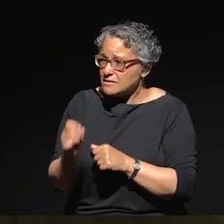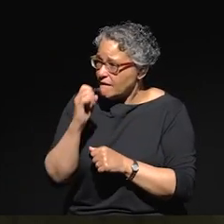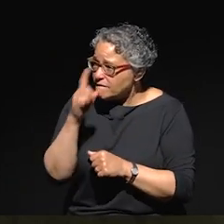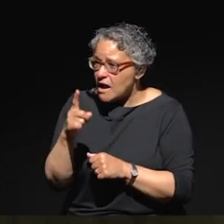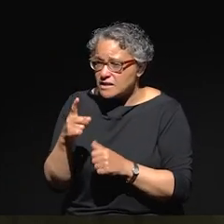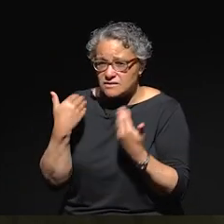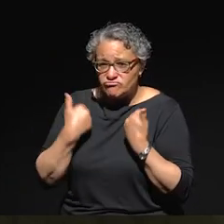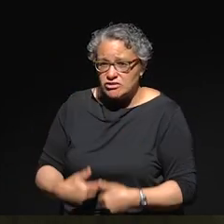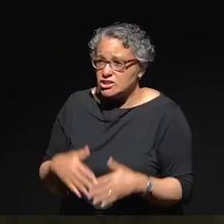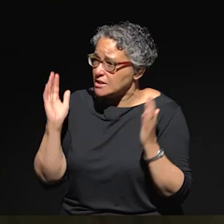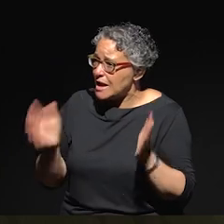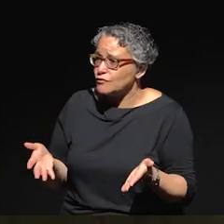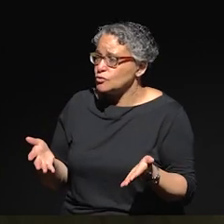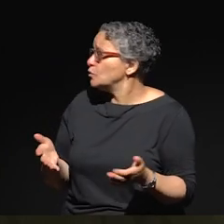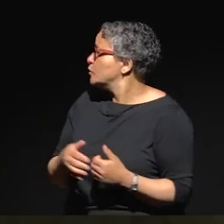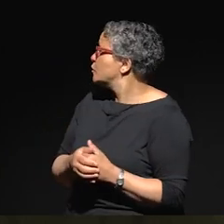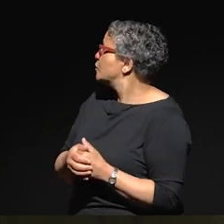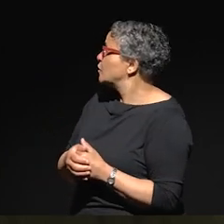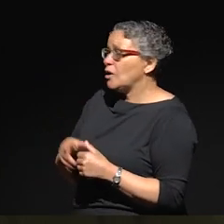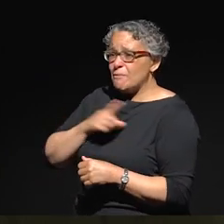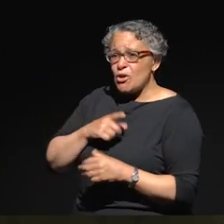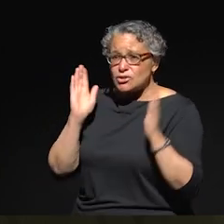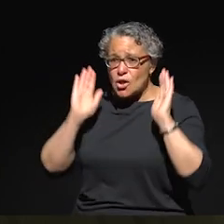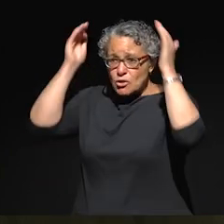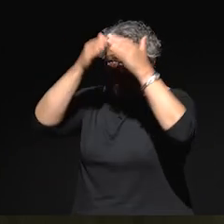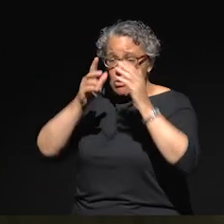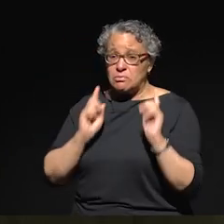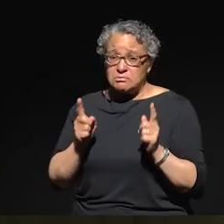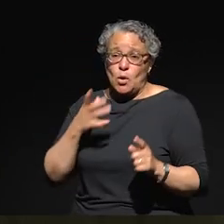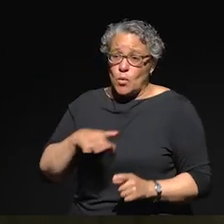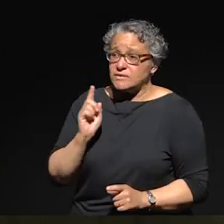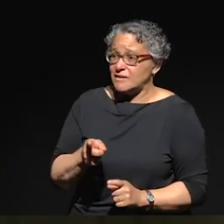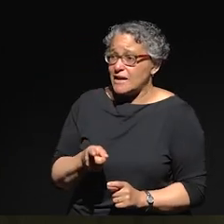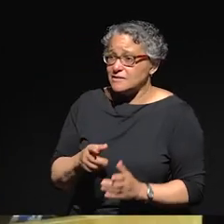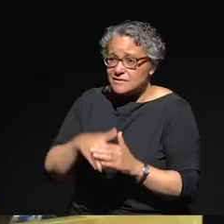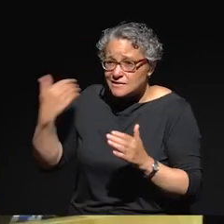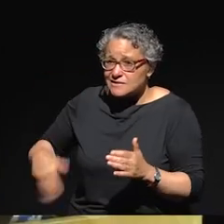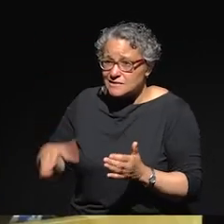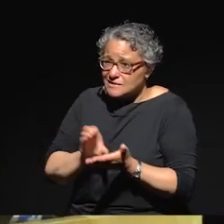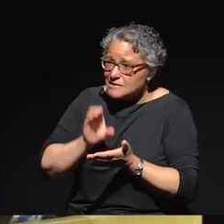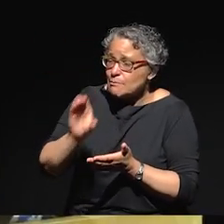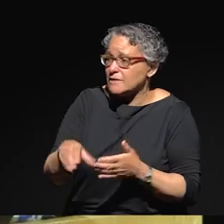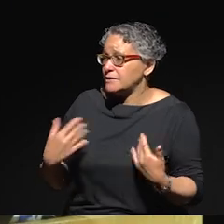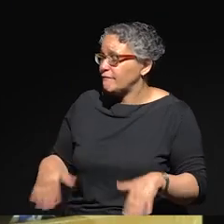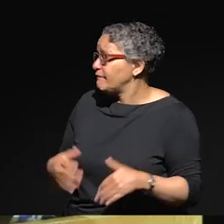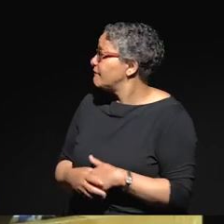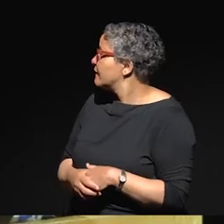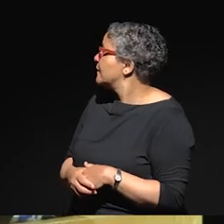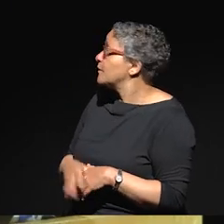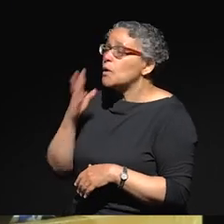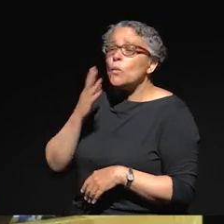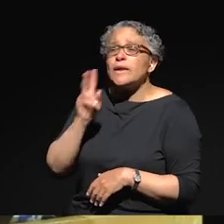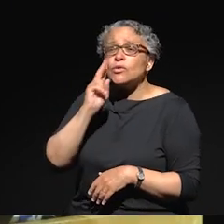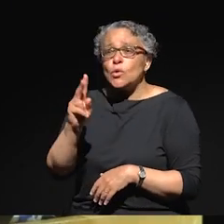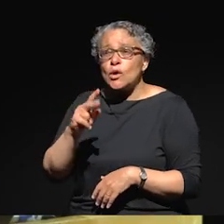opulent, because Leo X was like that. It was an enormous expense to produce these. And you see that when you look at the